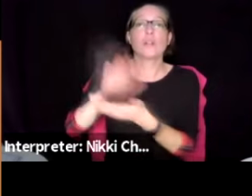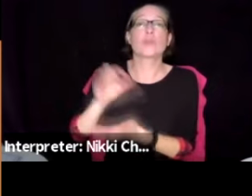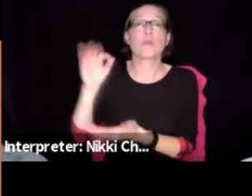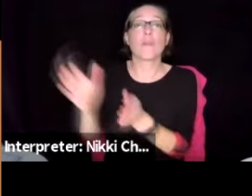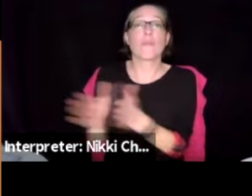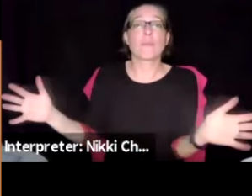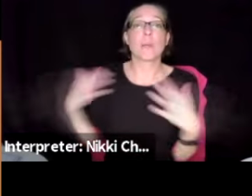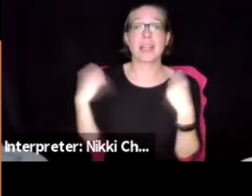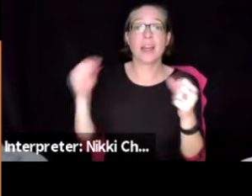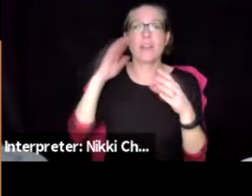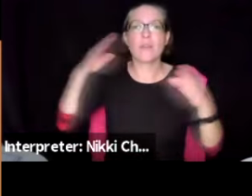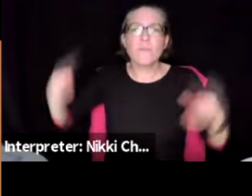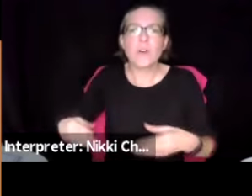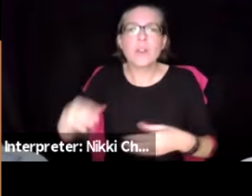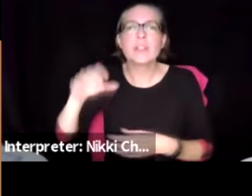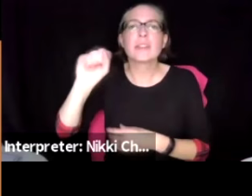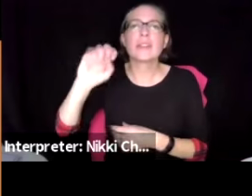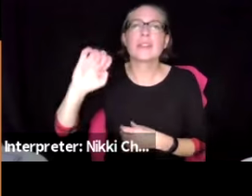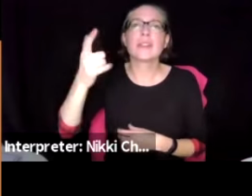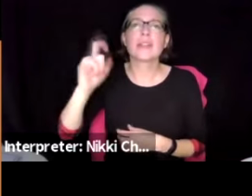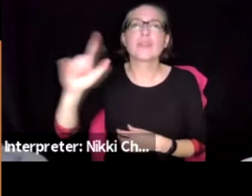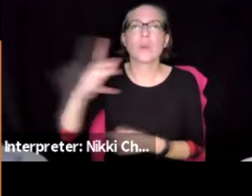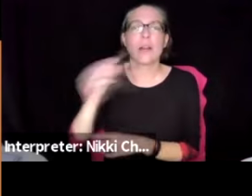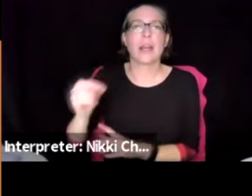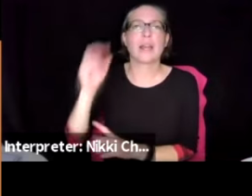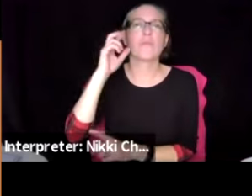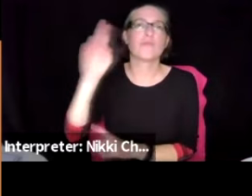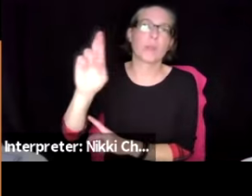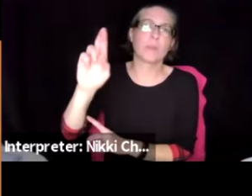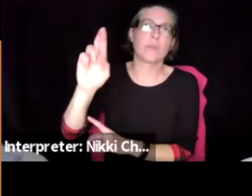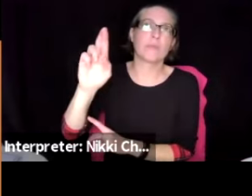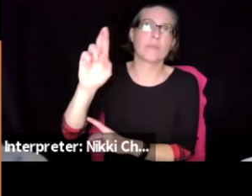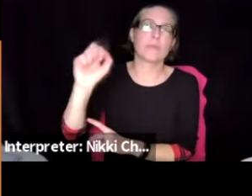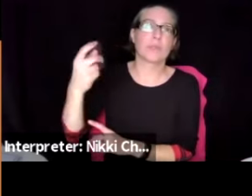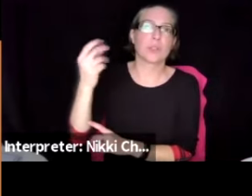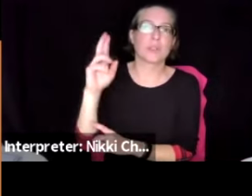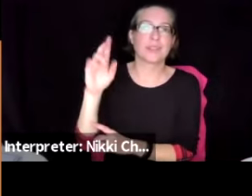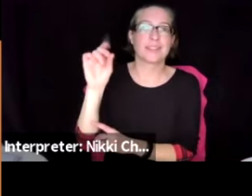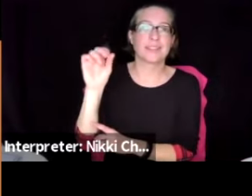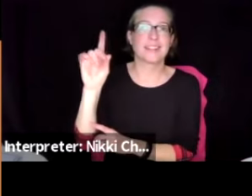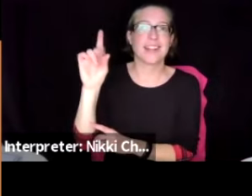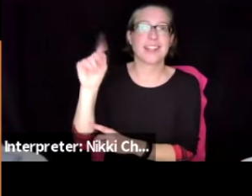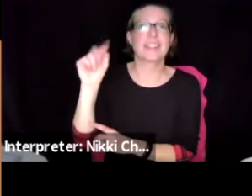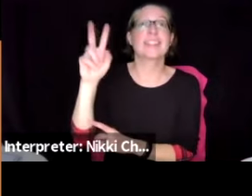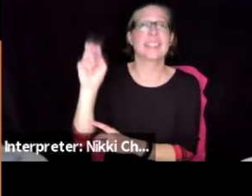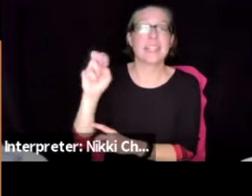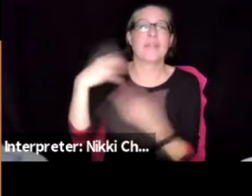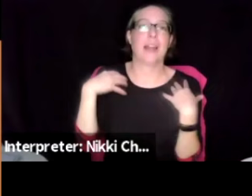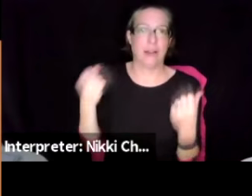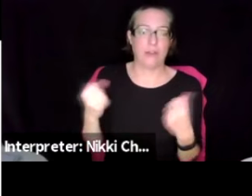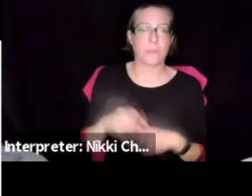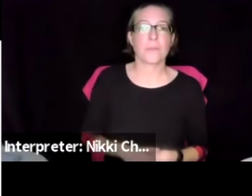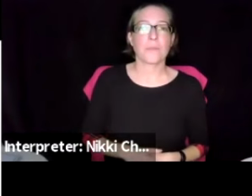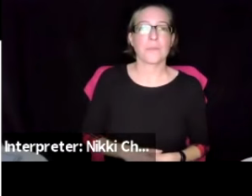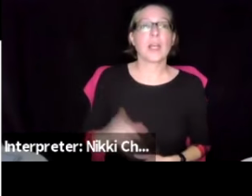research relevant to the Southeastern United States. So the Youth Engagement Initiative at